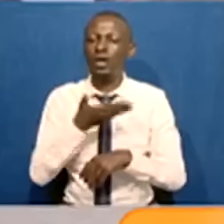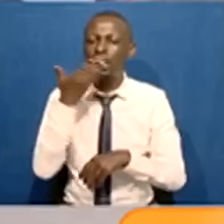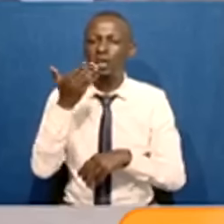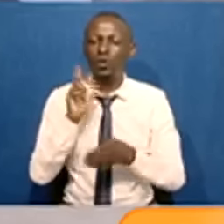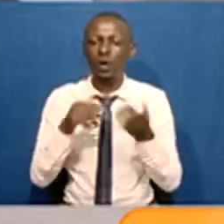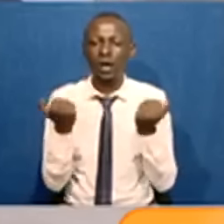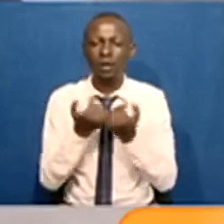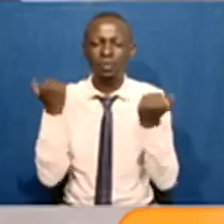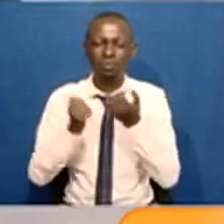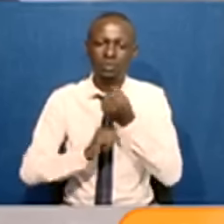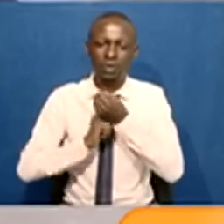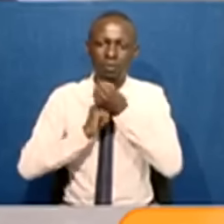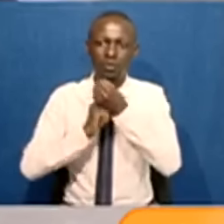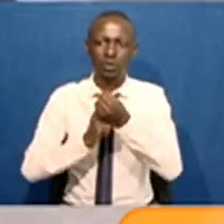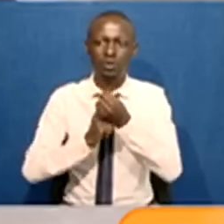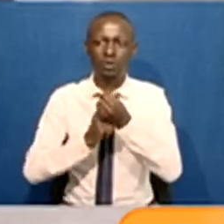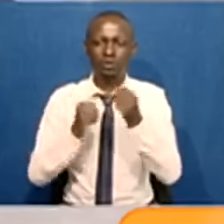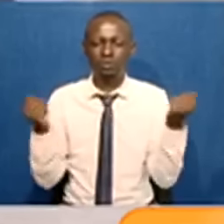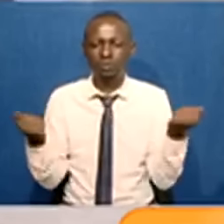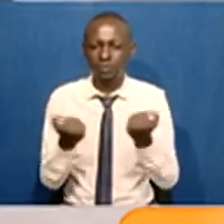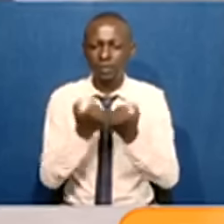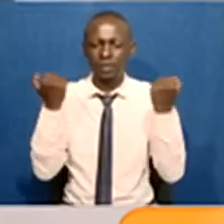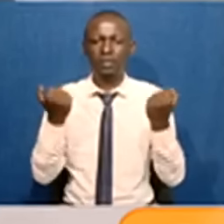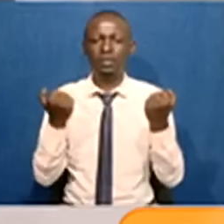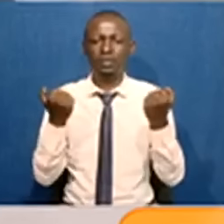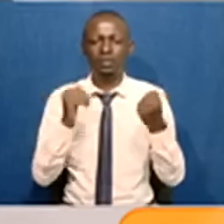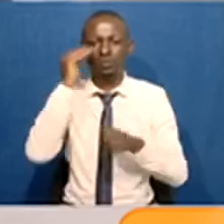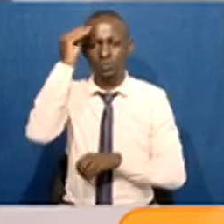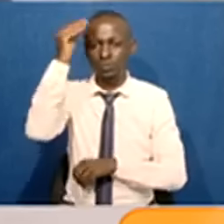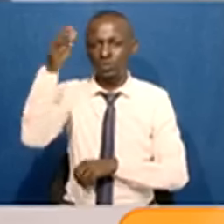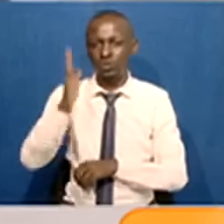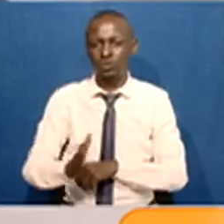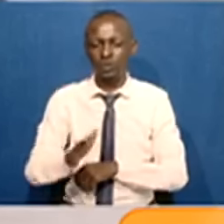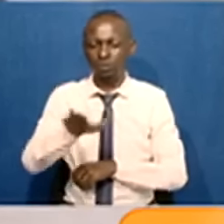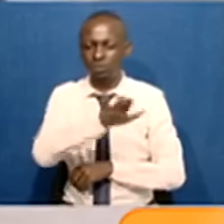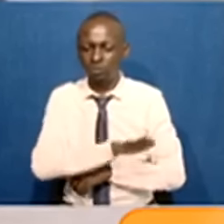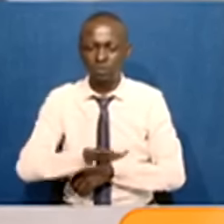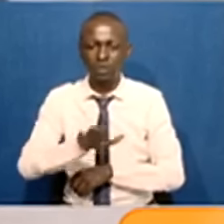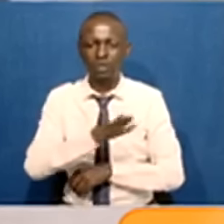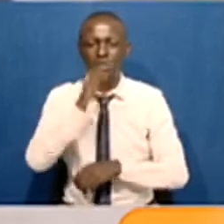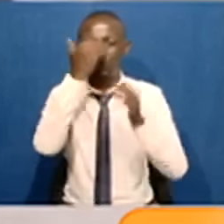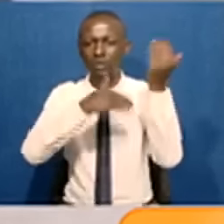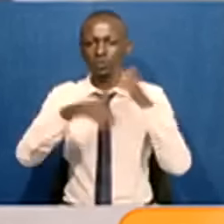happened miles away, a tragedy that has left the student community here